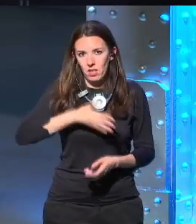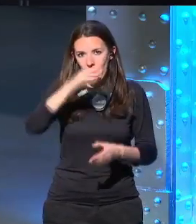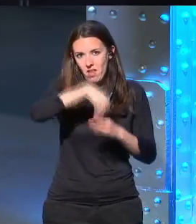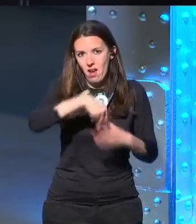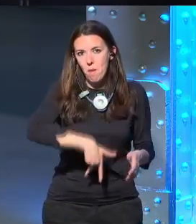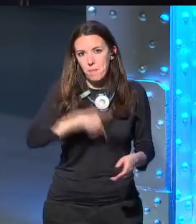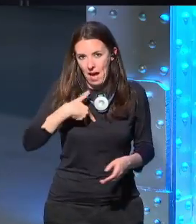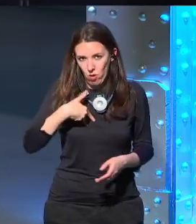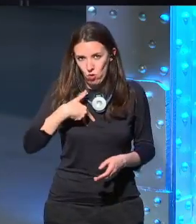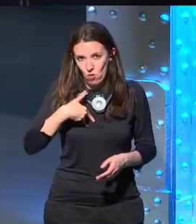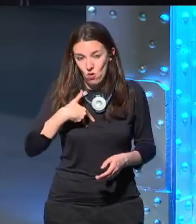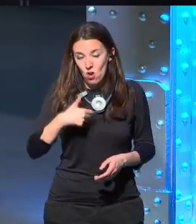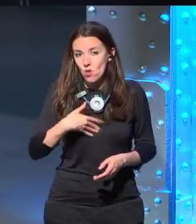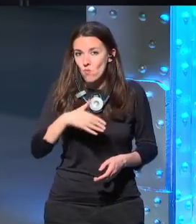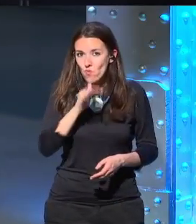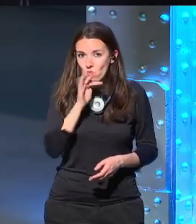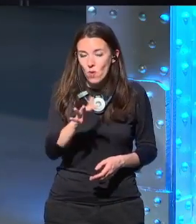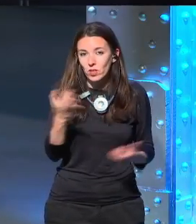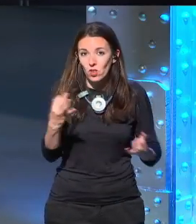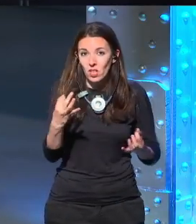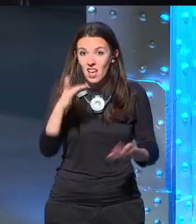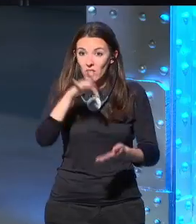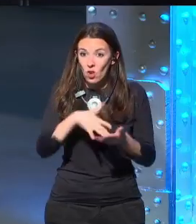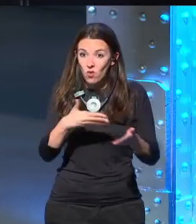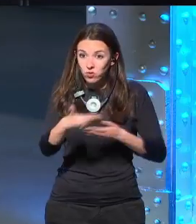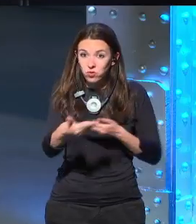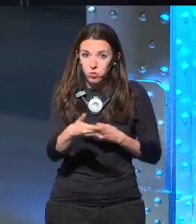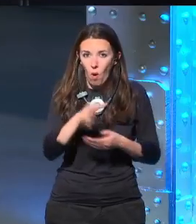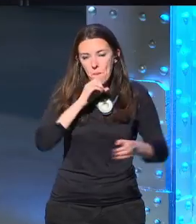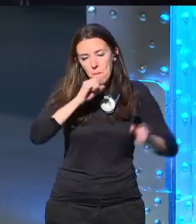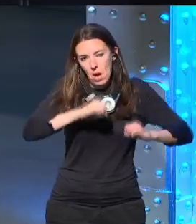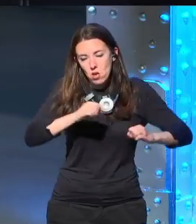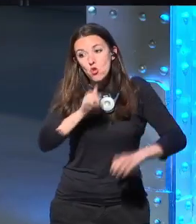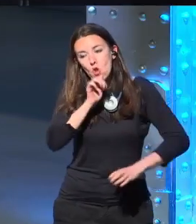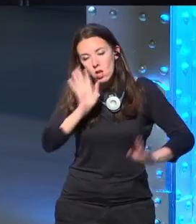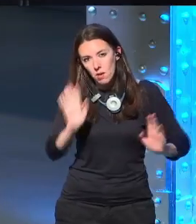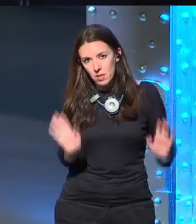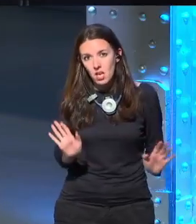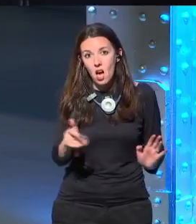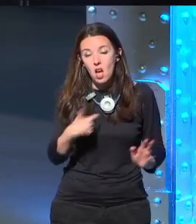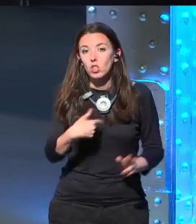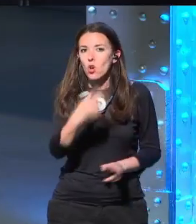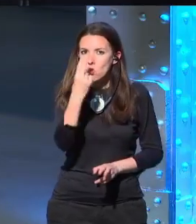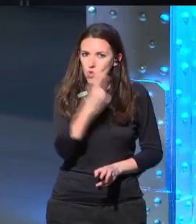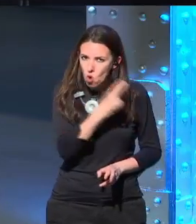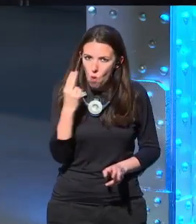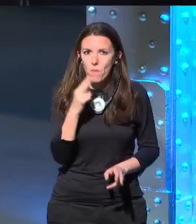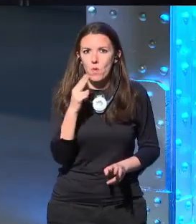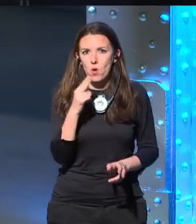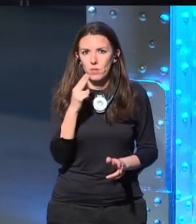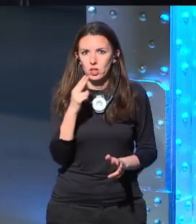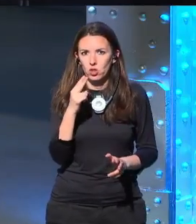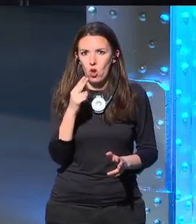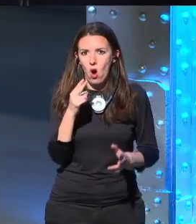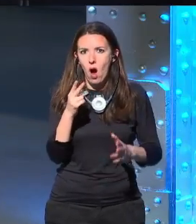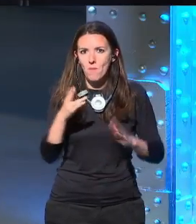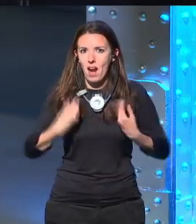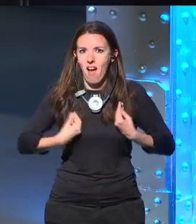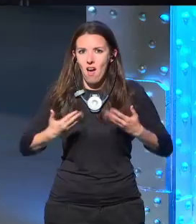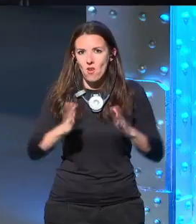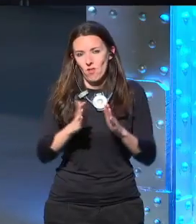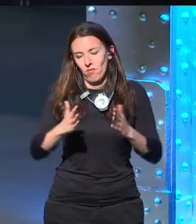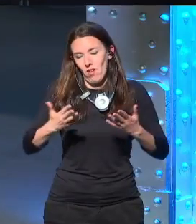characters of the Prado Museum. And what I'll promise you, when you grow up, which I commit to make you